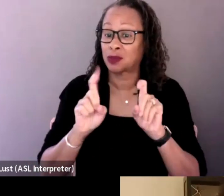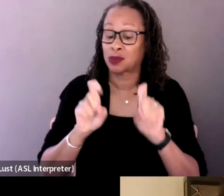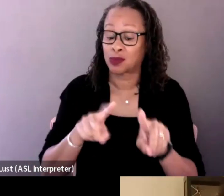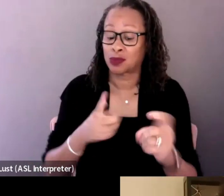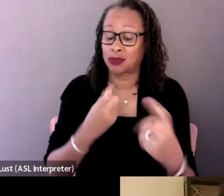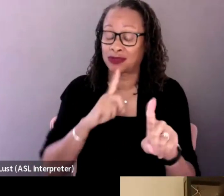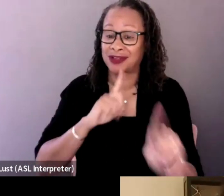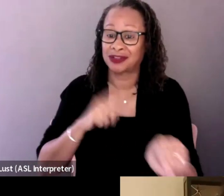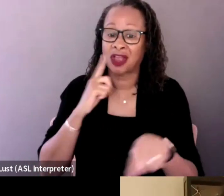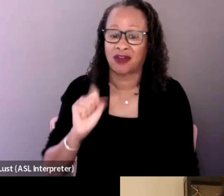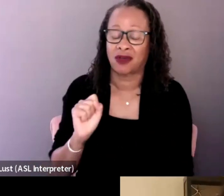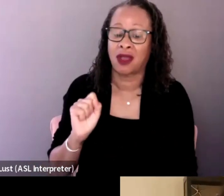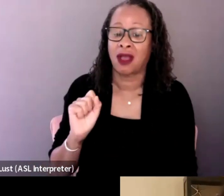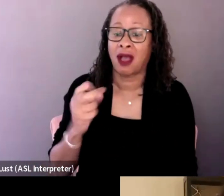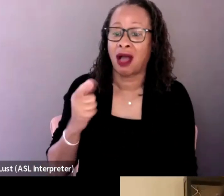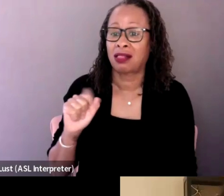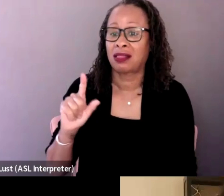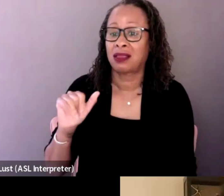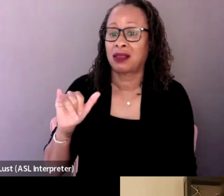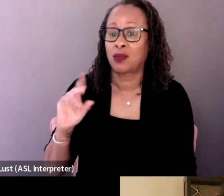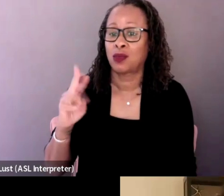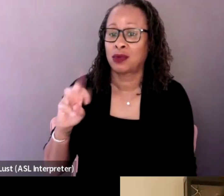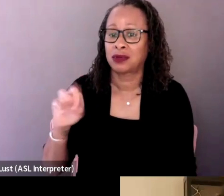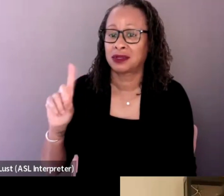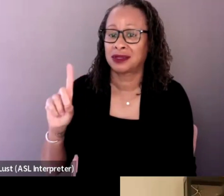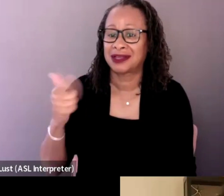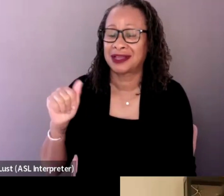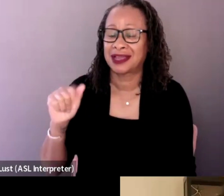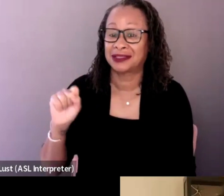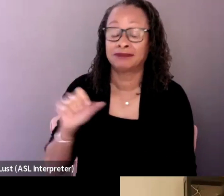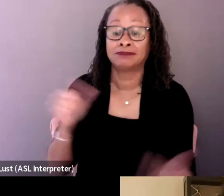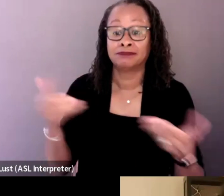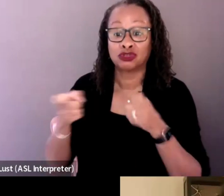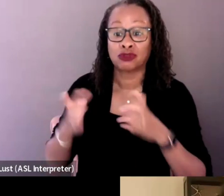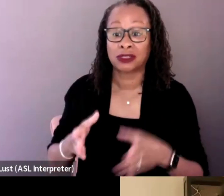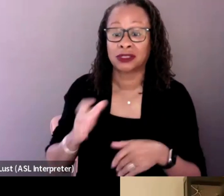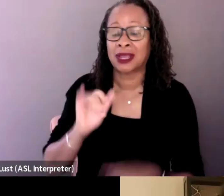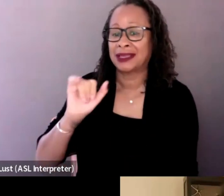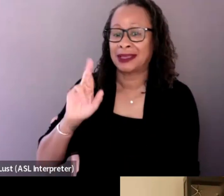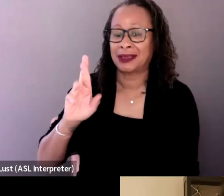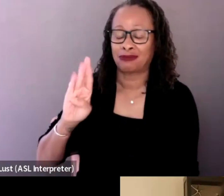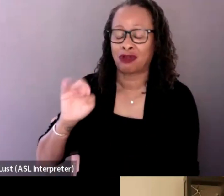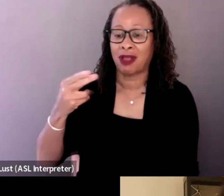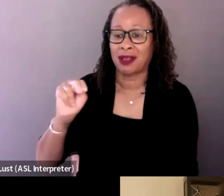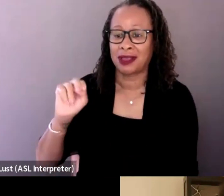for Hollywoodgate. And now I would like to introduce the director of Hollywoodgate, Ibrahim